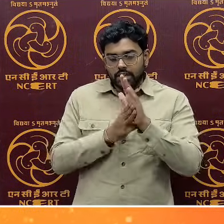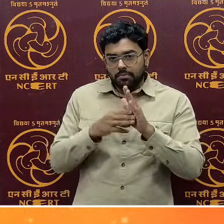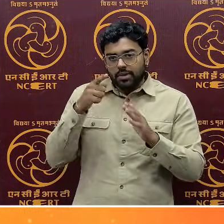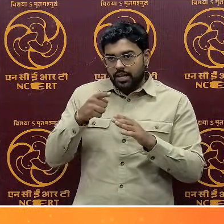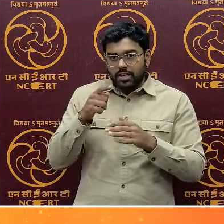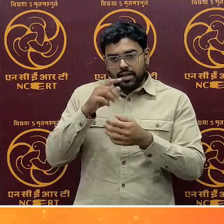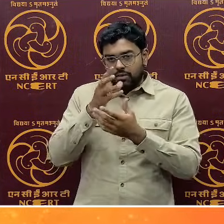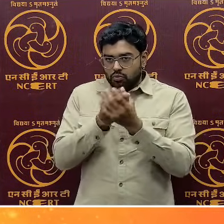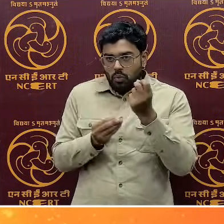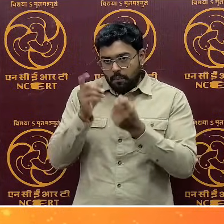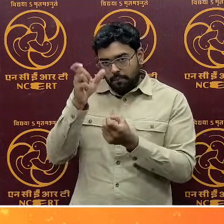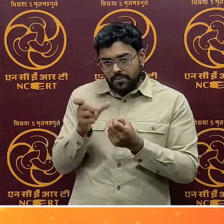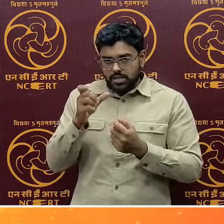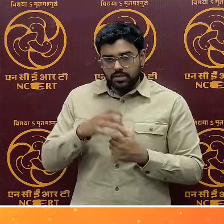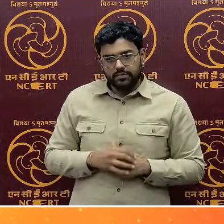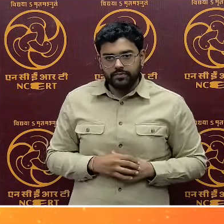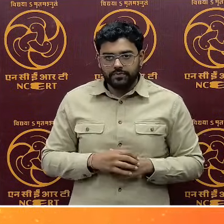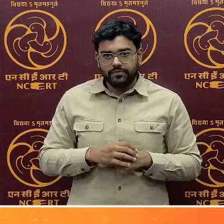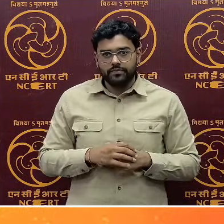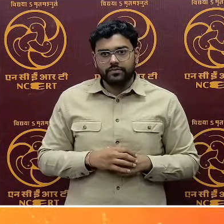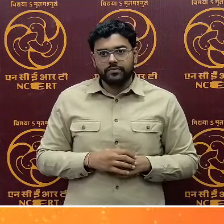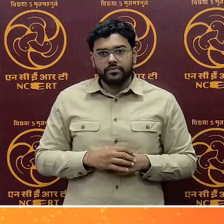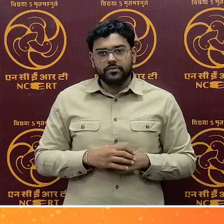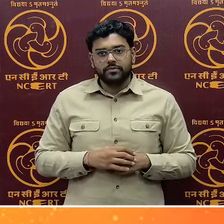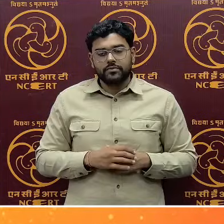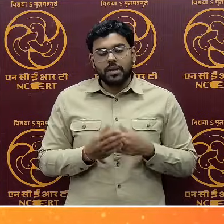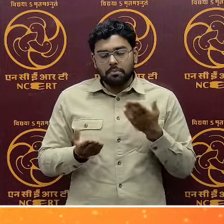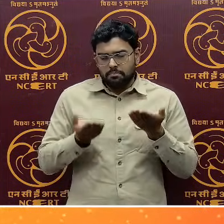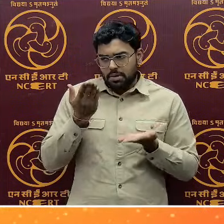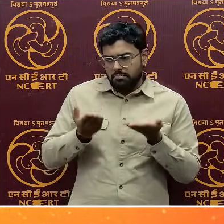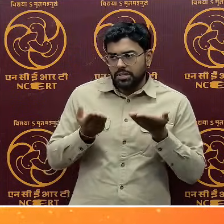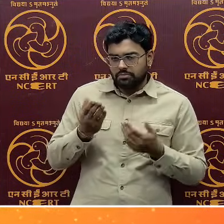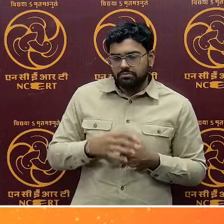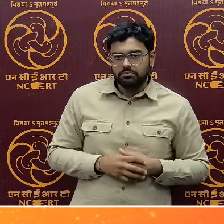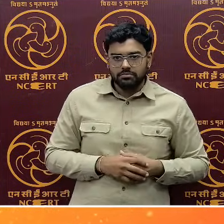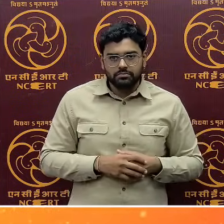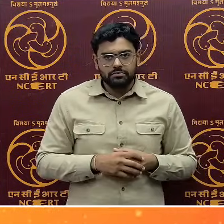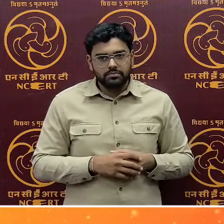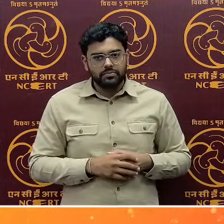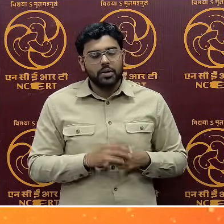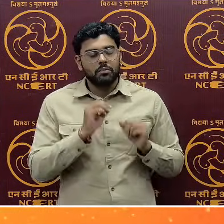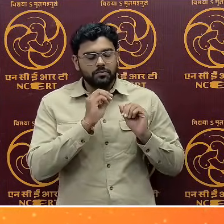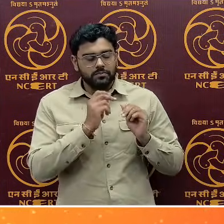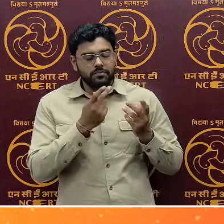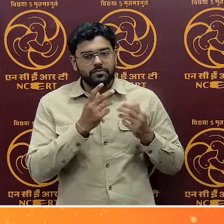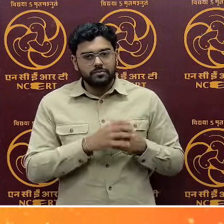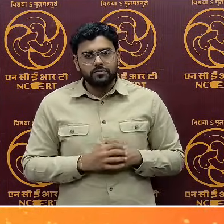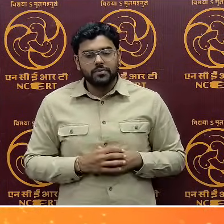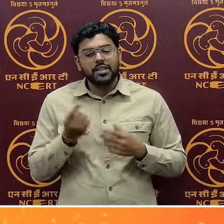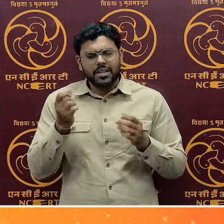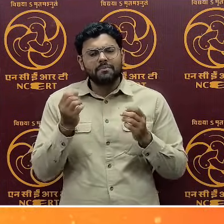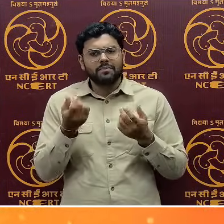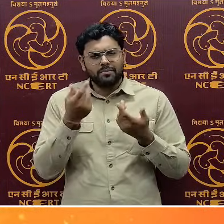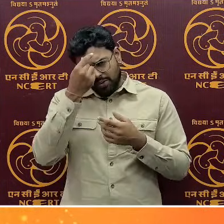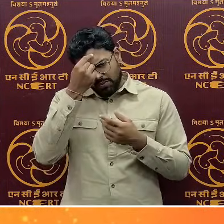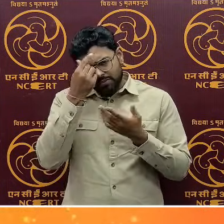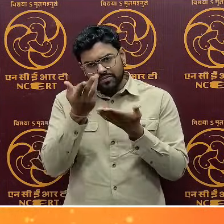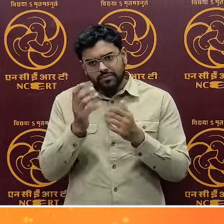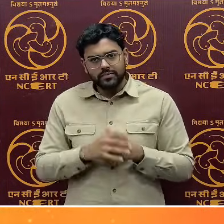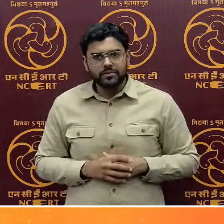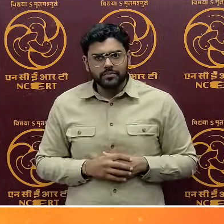culprits. Maybe. Maybe. Okay. Lots of maybes are here. Okay, let's proceed. Yes, it's a mystery after all. Yeah.